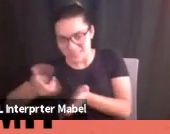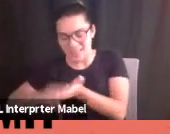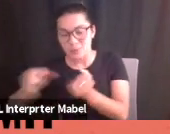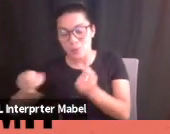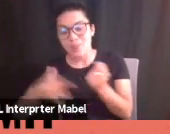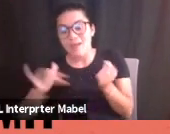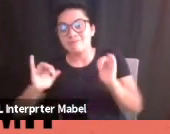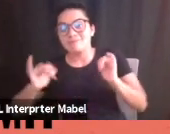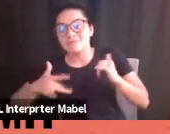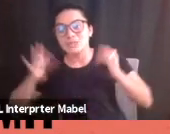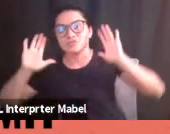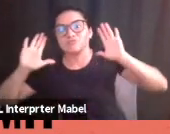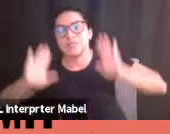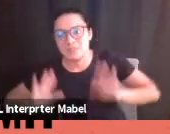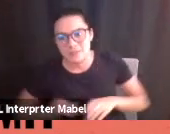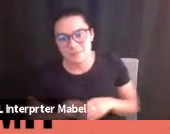That's all for me.